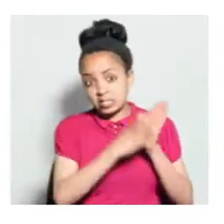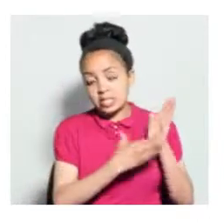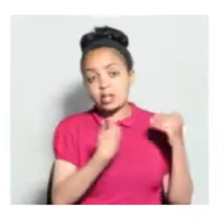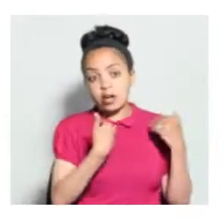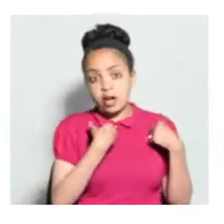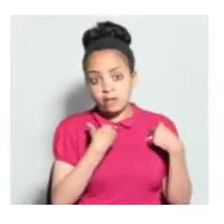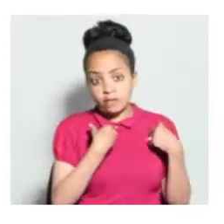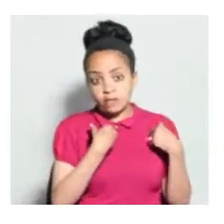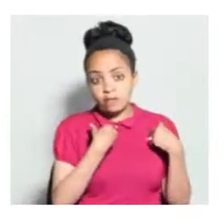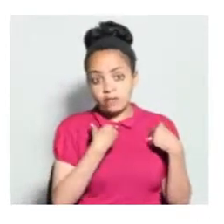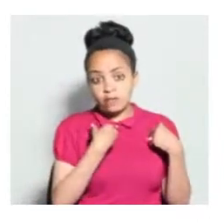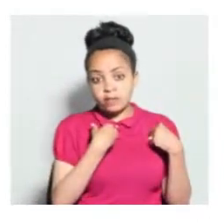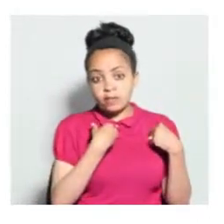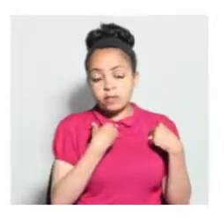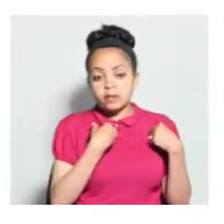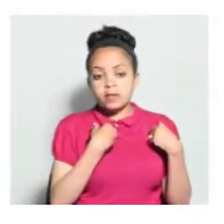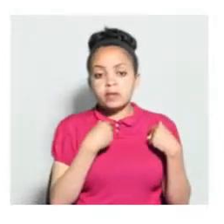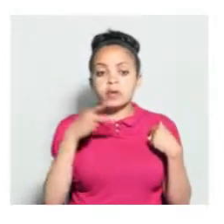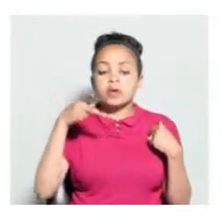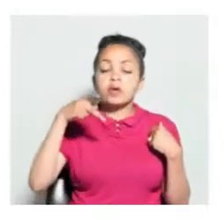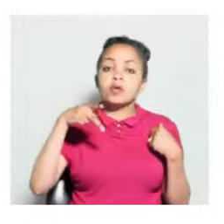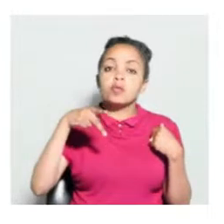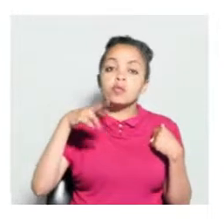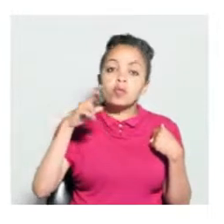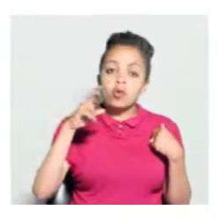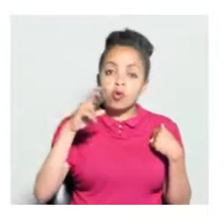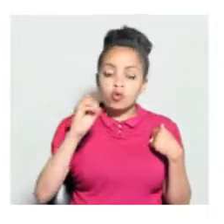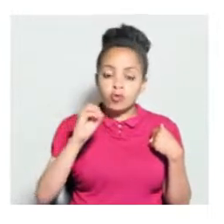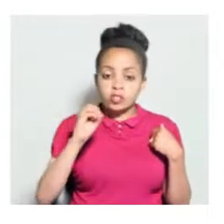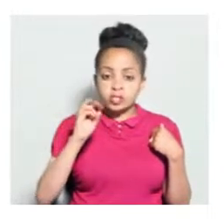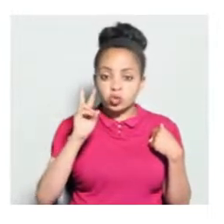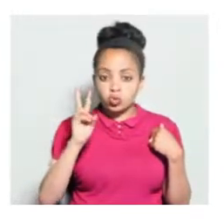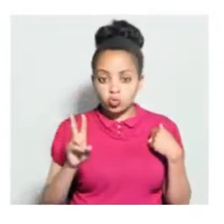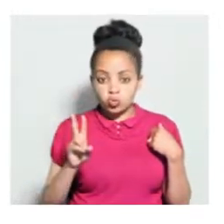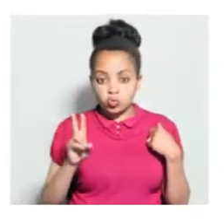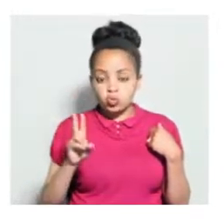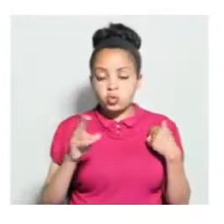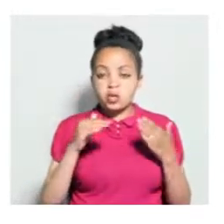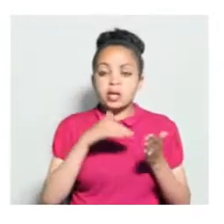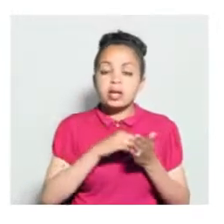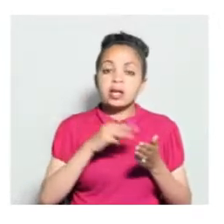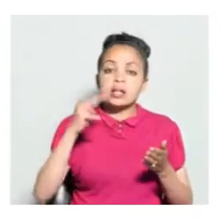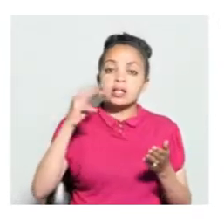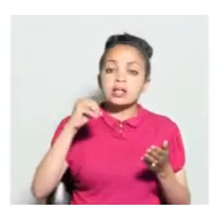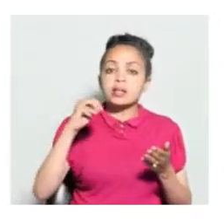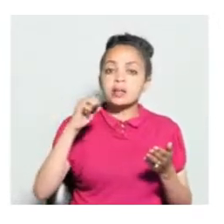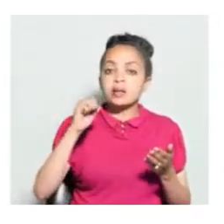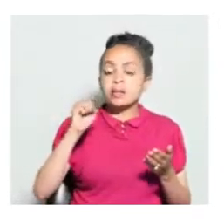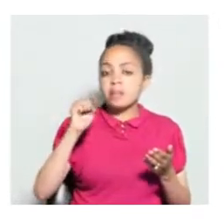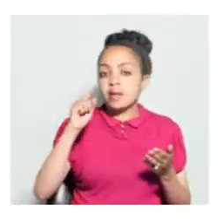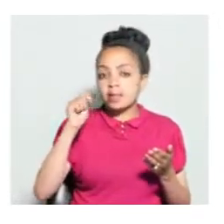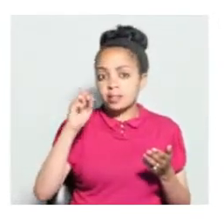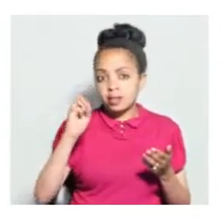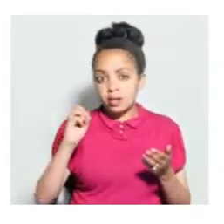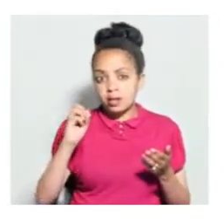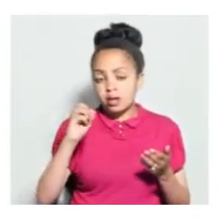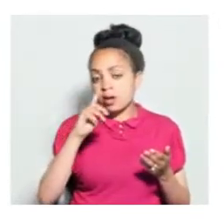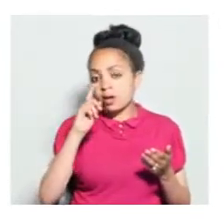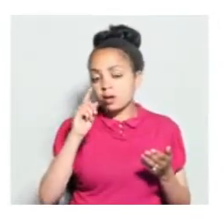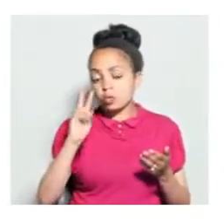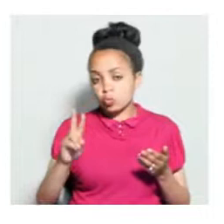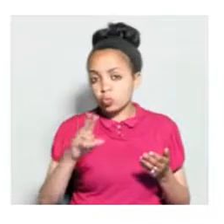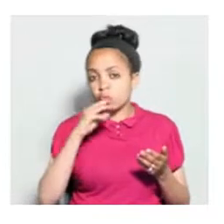too. Prophase II, and again metaphase II, anaphase